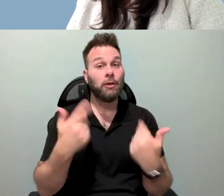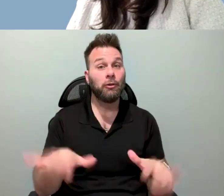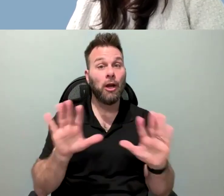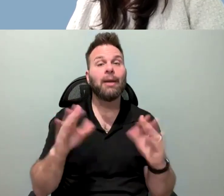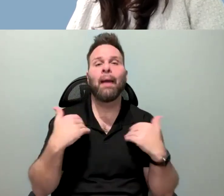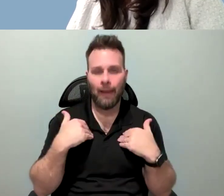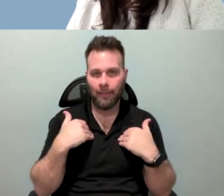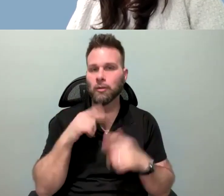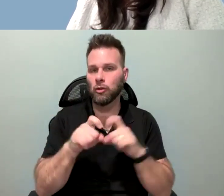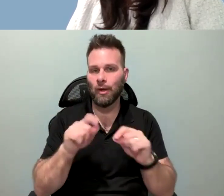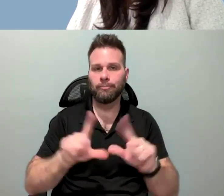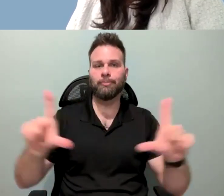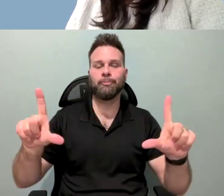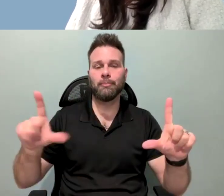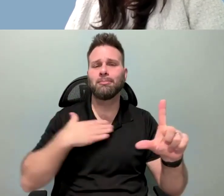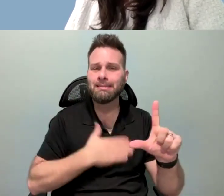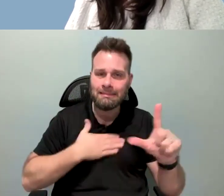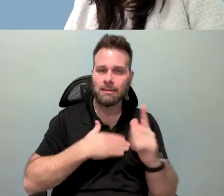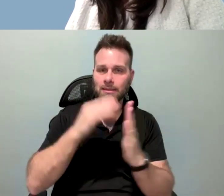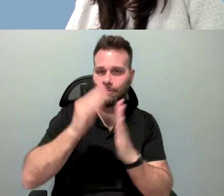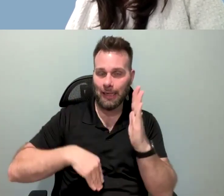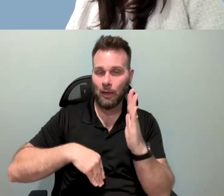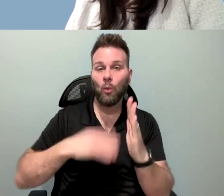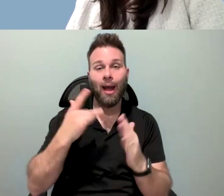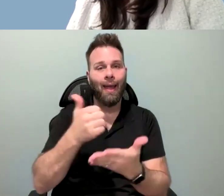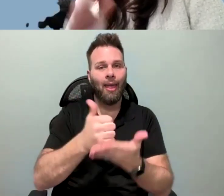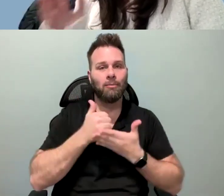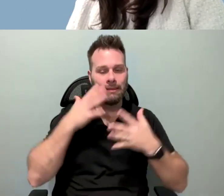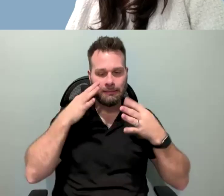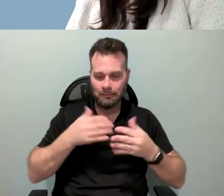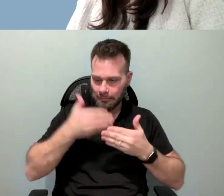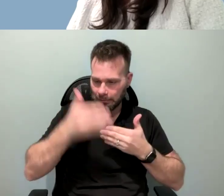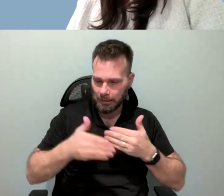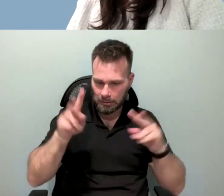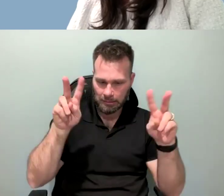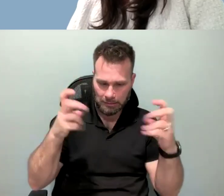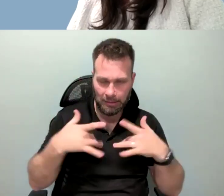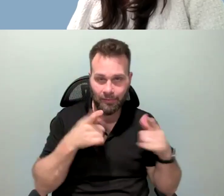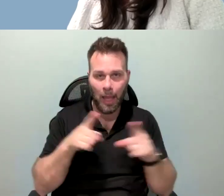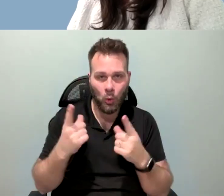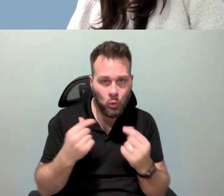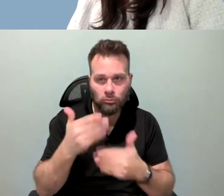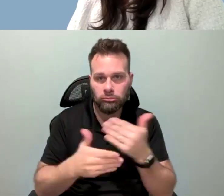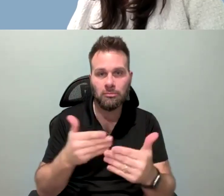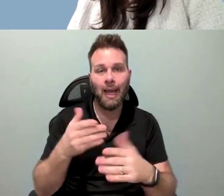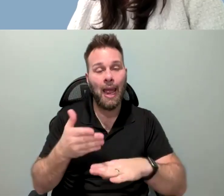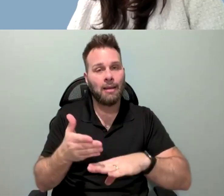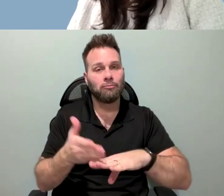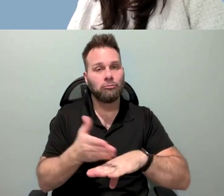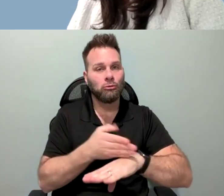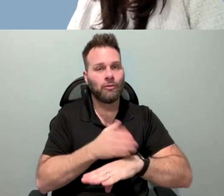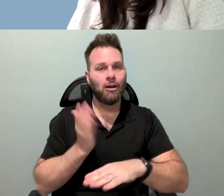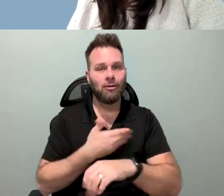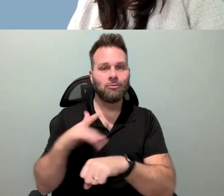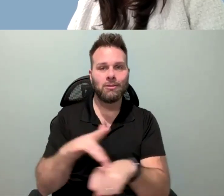that out. We use your feedback to plan our next upcoming quarterly teas and improve our resources.